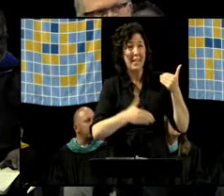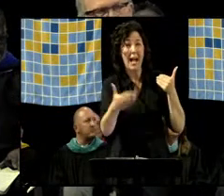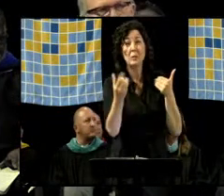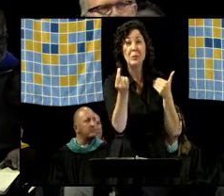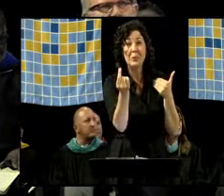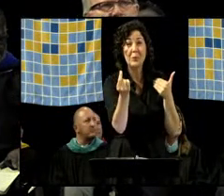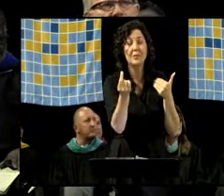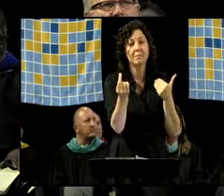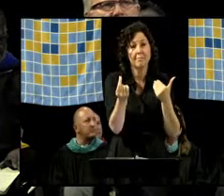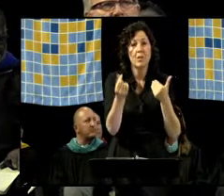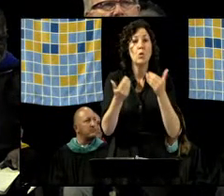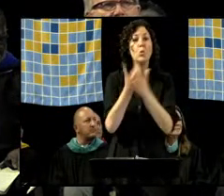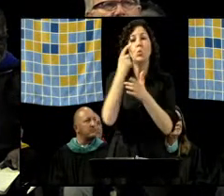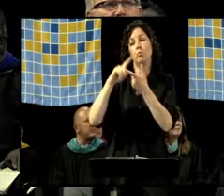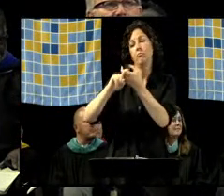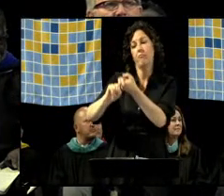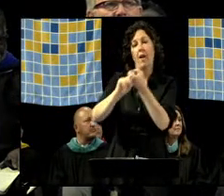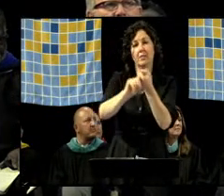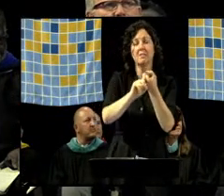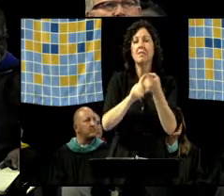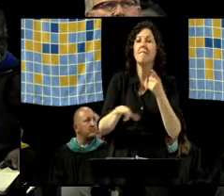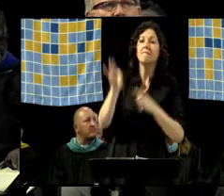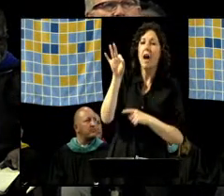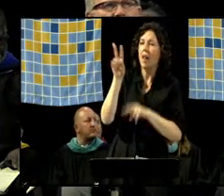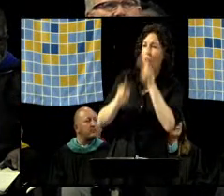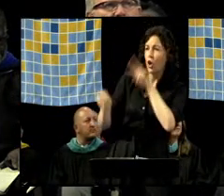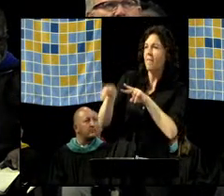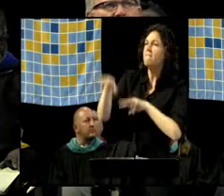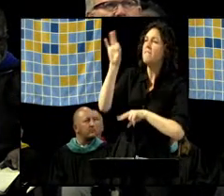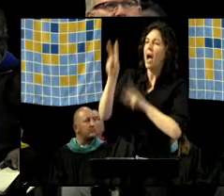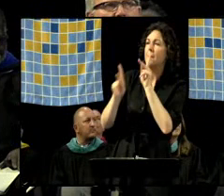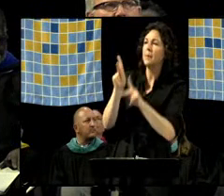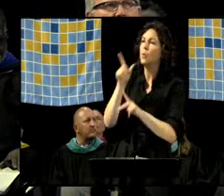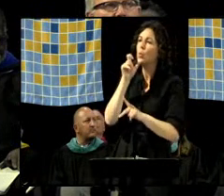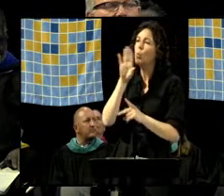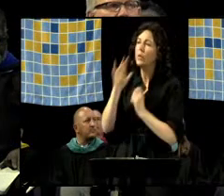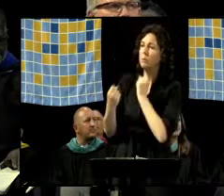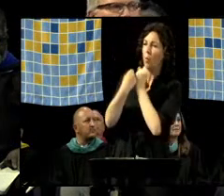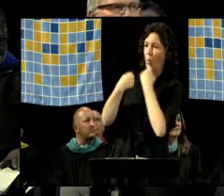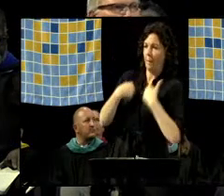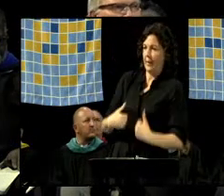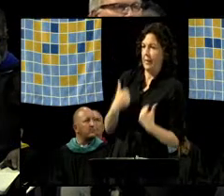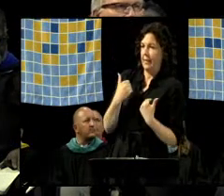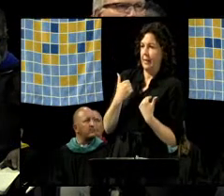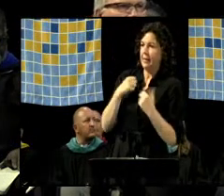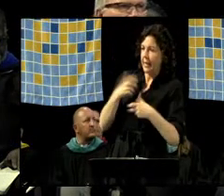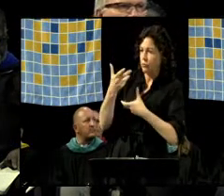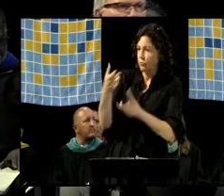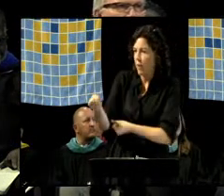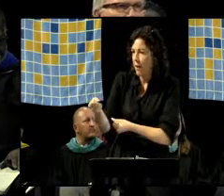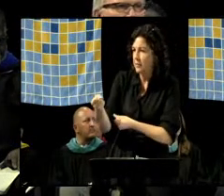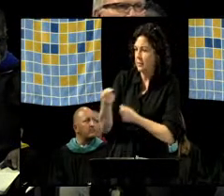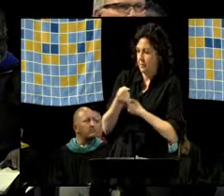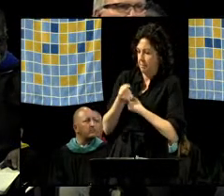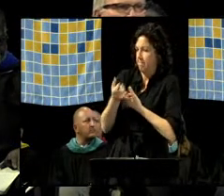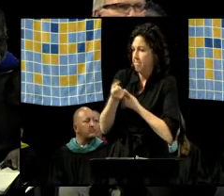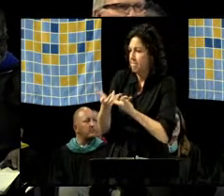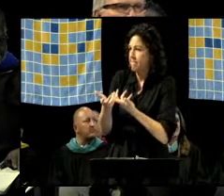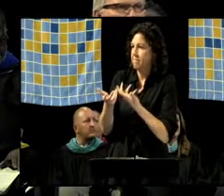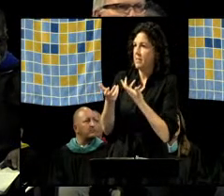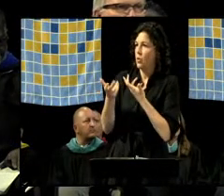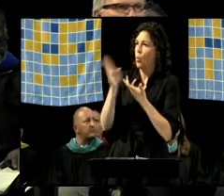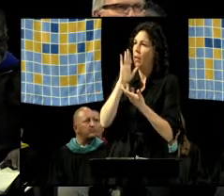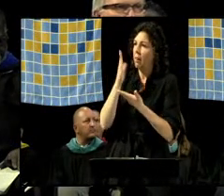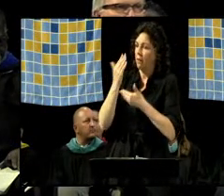to make new friends. Find the people that are going to be loyal, accountable, trustworthy, kind,